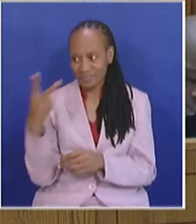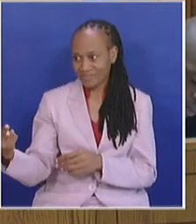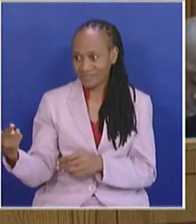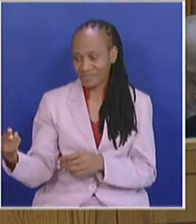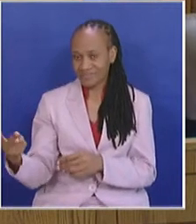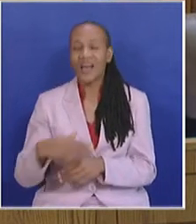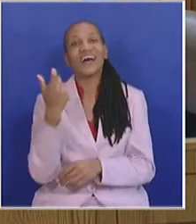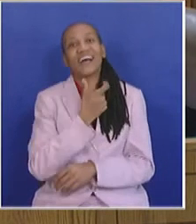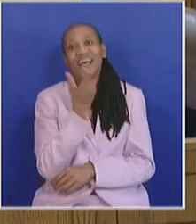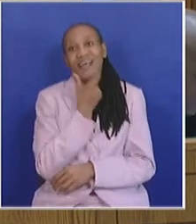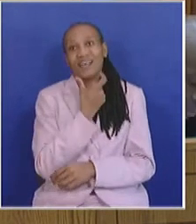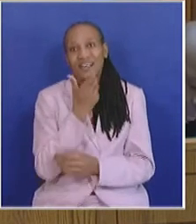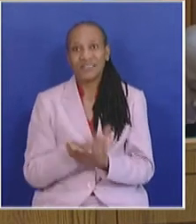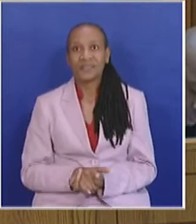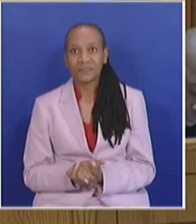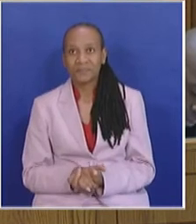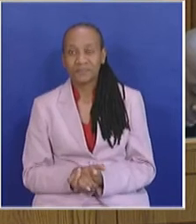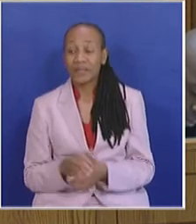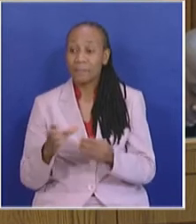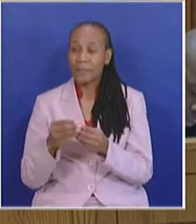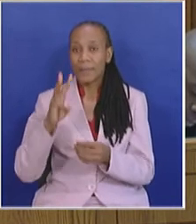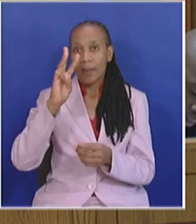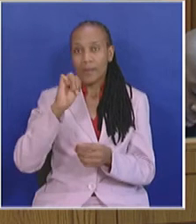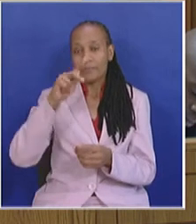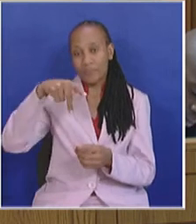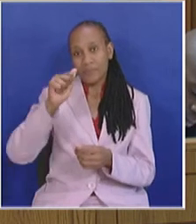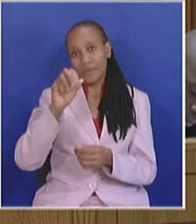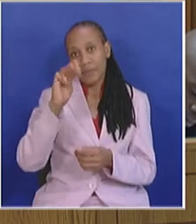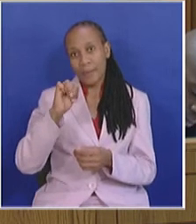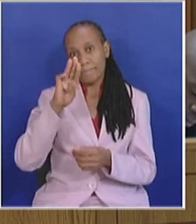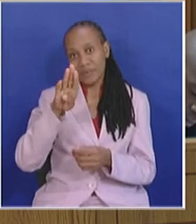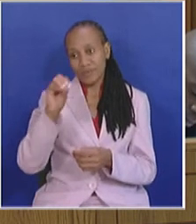Honorable Mpambo Shibukwane, you are next.